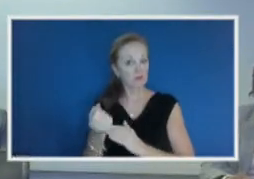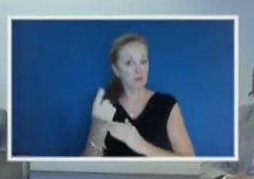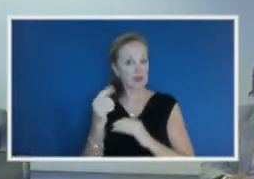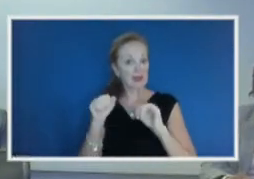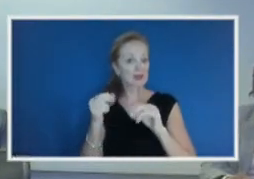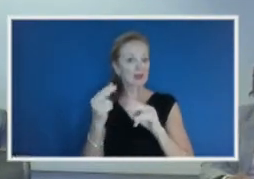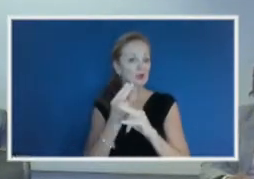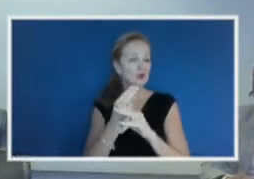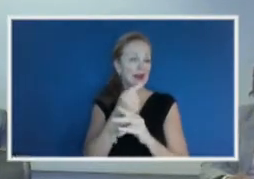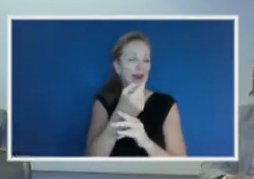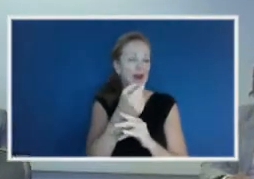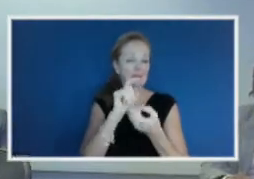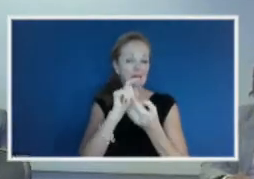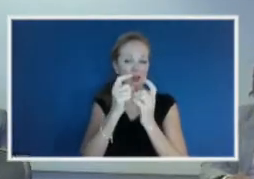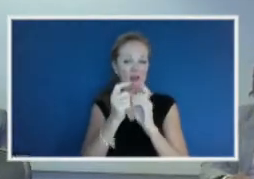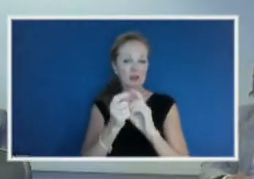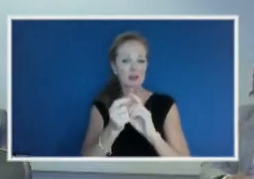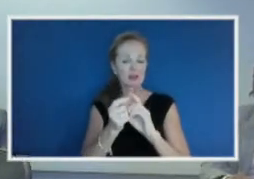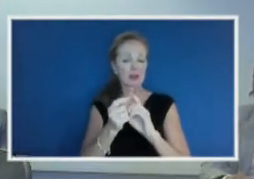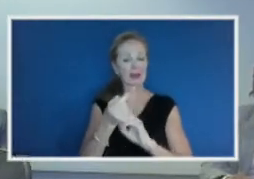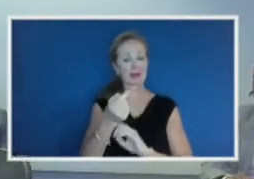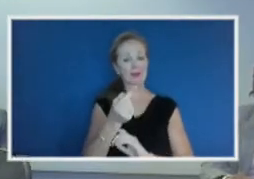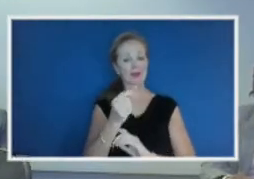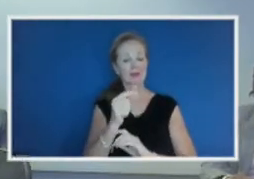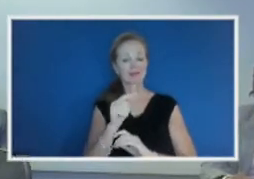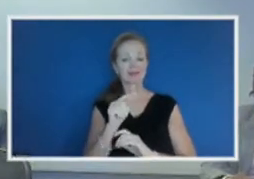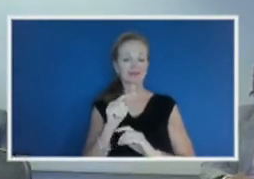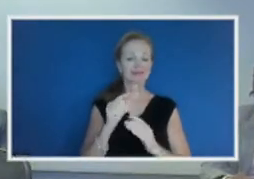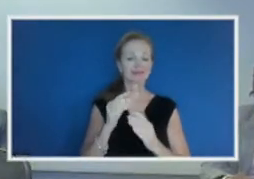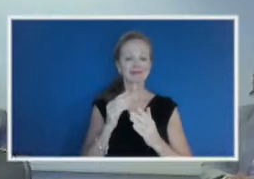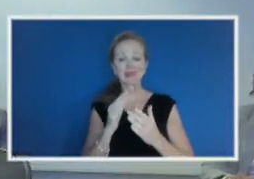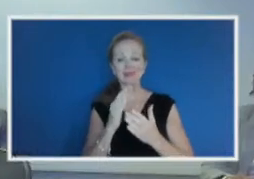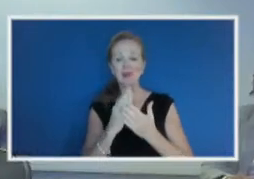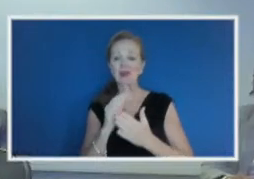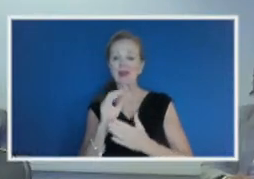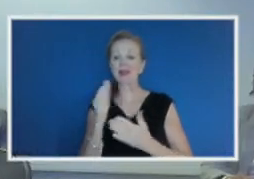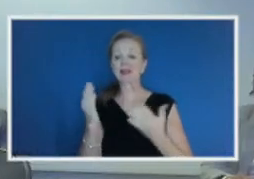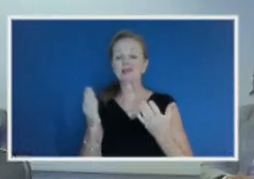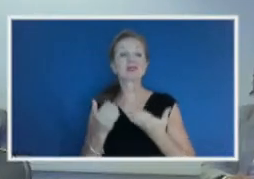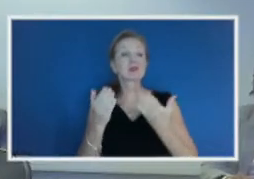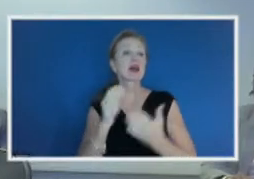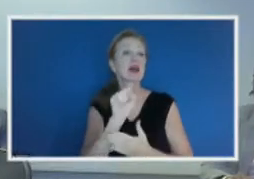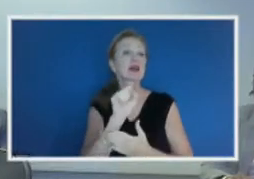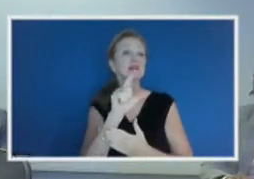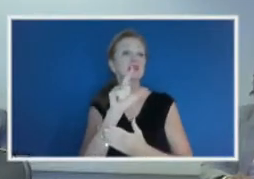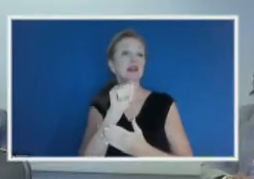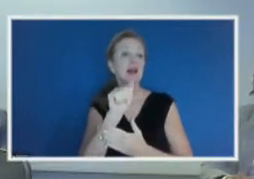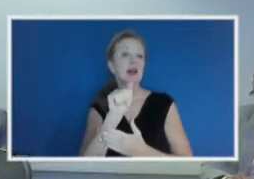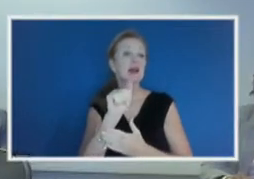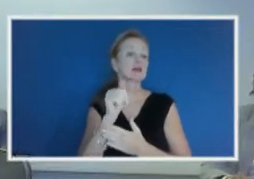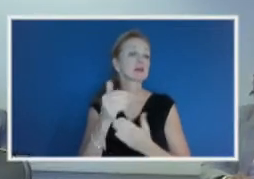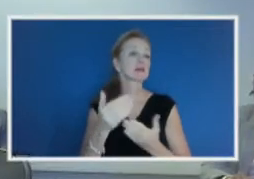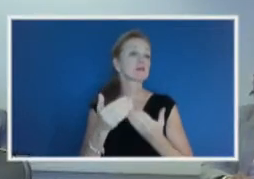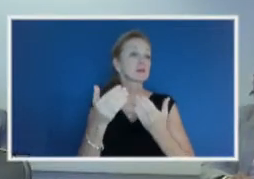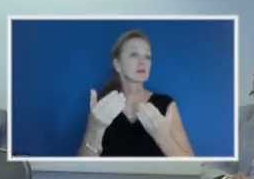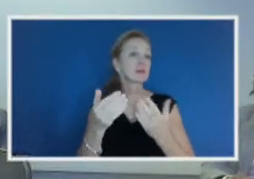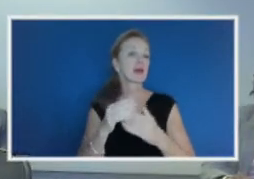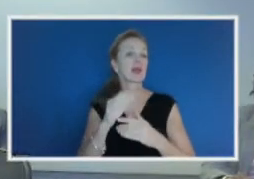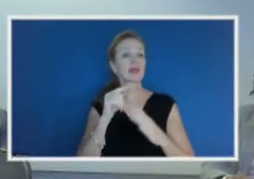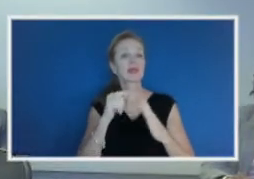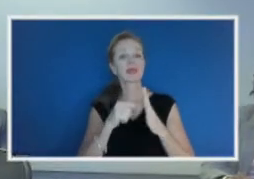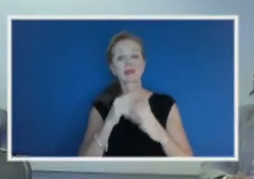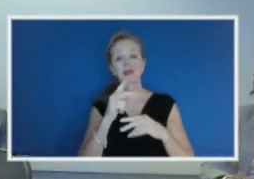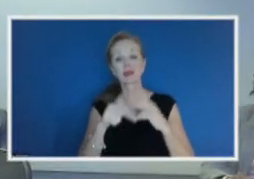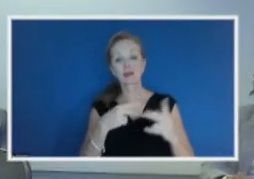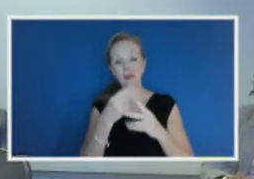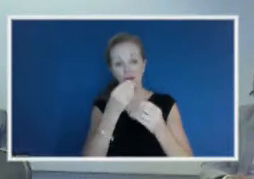tweak around the edges of, you know, here are some SLAs or protocols by which this kind of information will send out this way, just